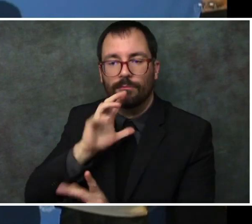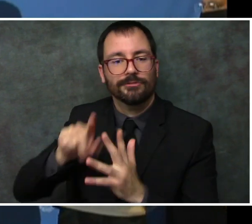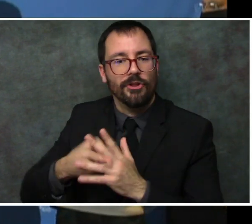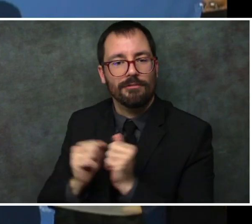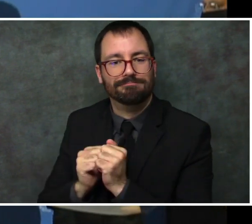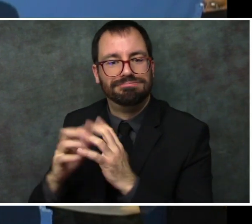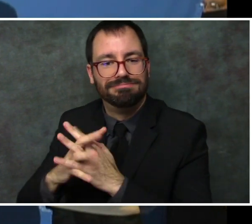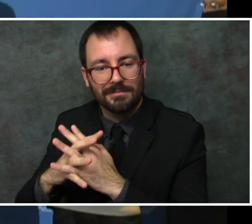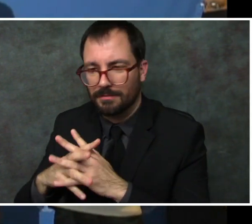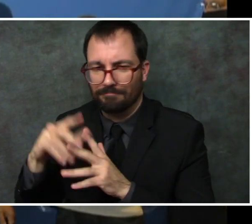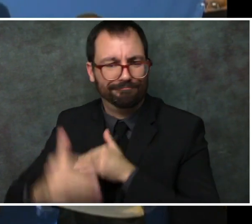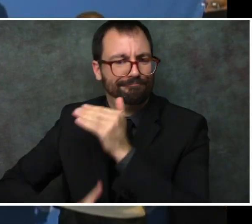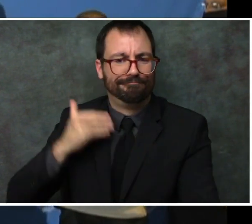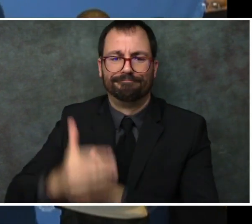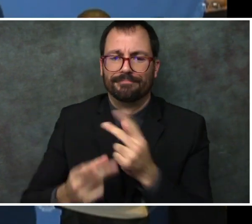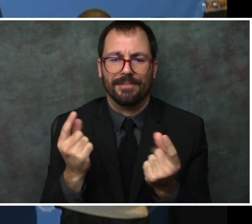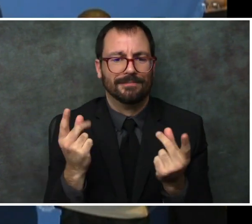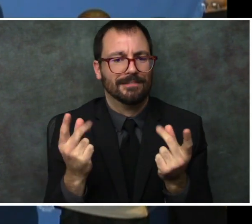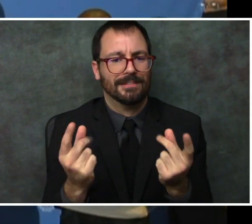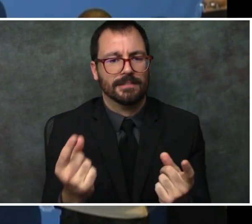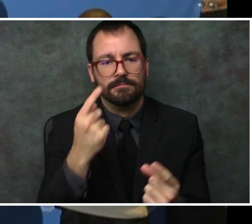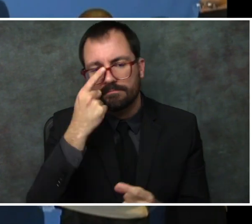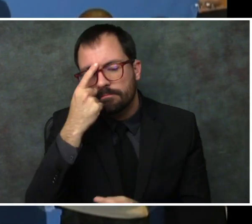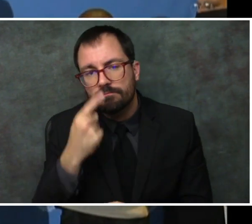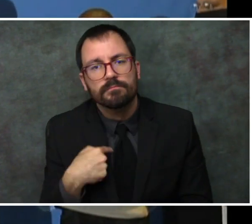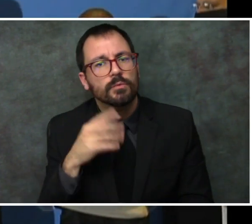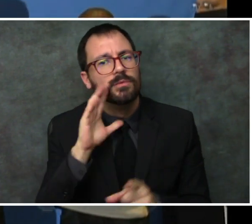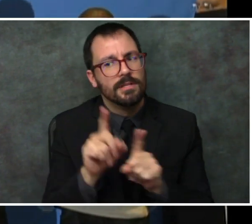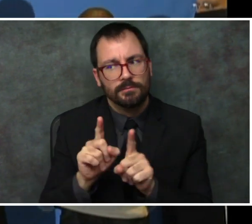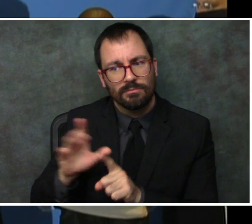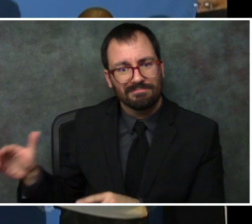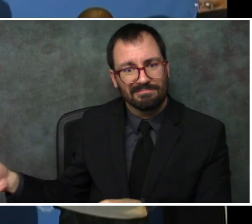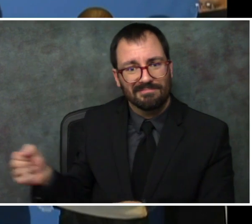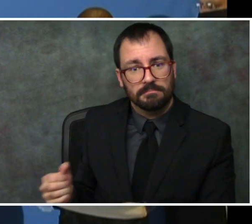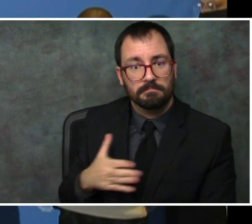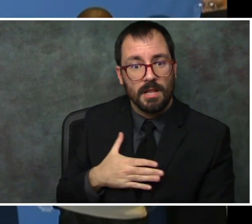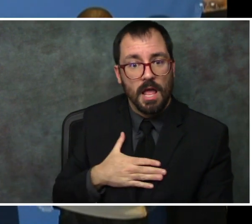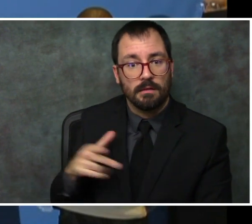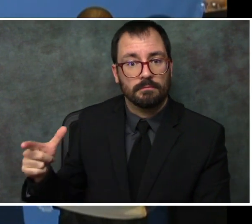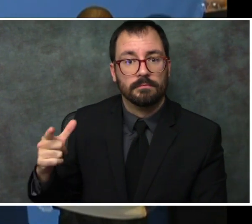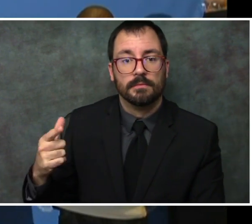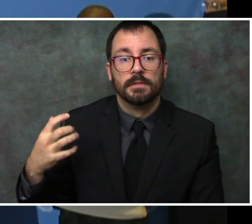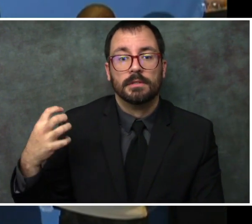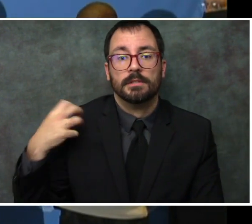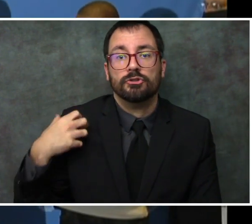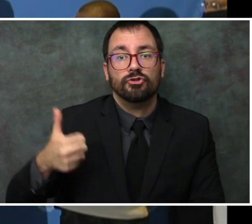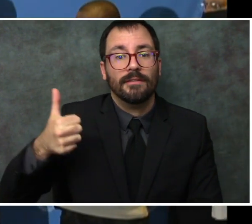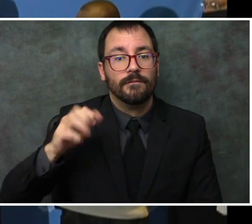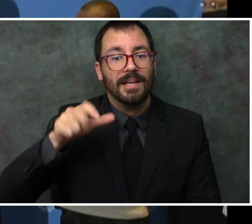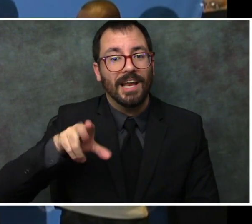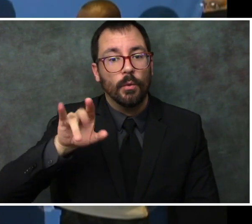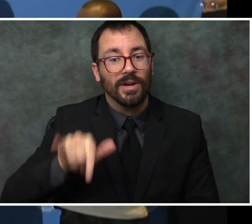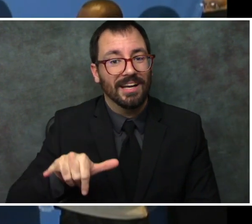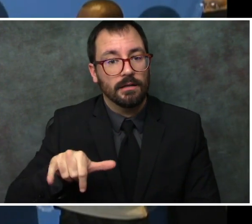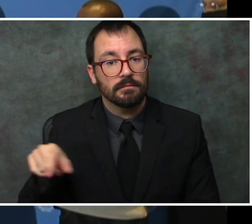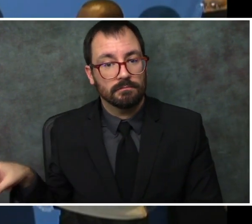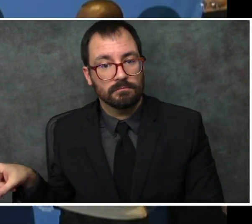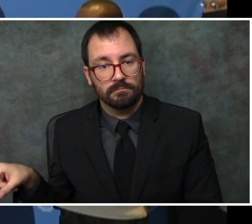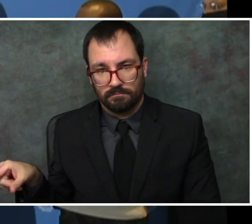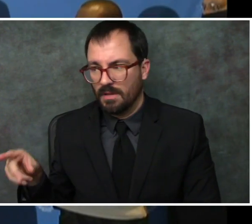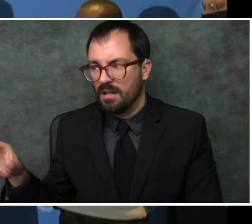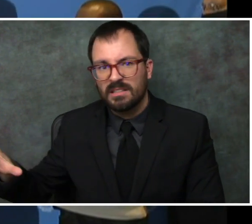of Equity Carolyn Crockett and a cross-cabinet team of leaders to support the Boston Police Department in creating the Diversity and Inclusion